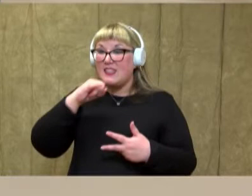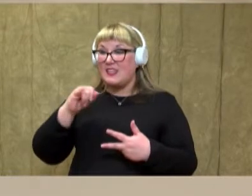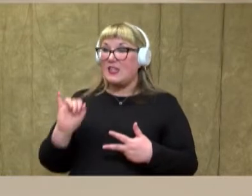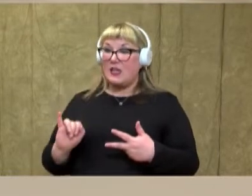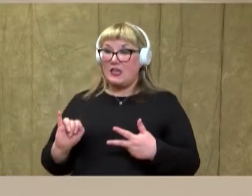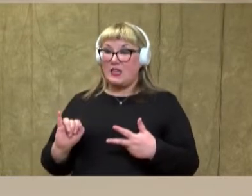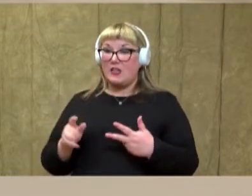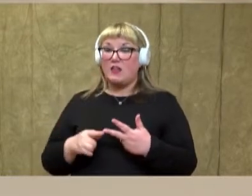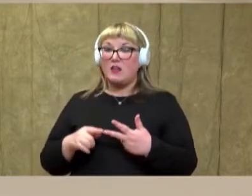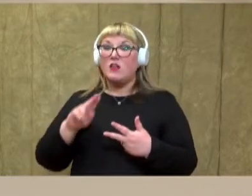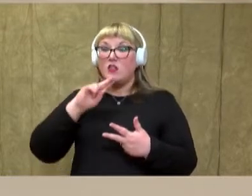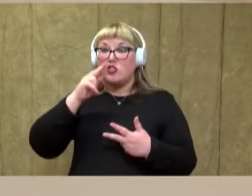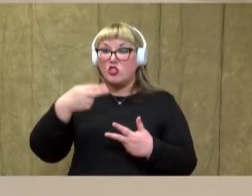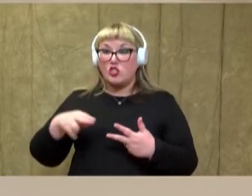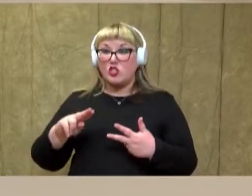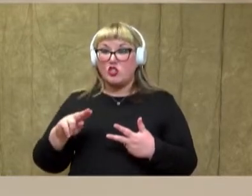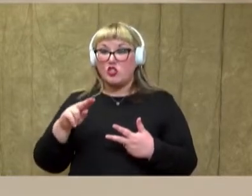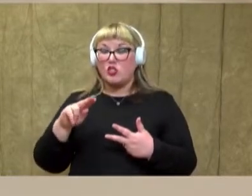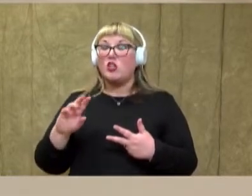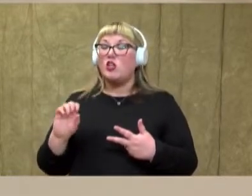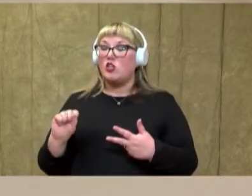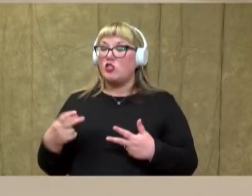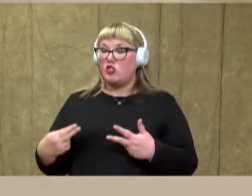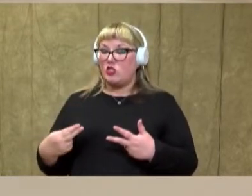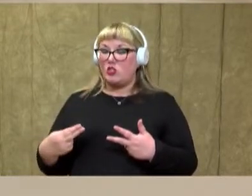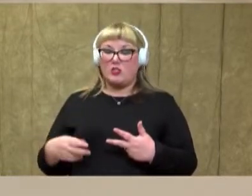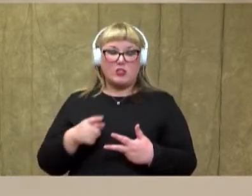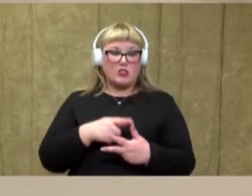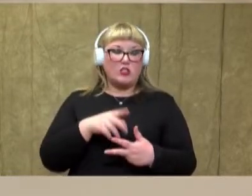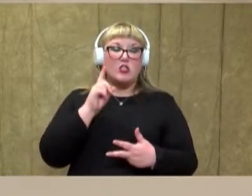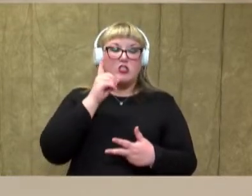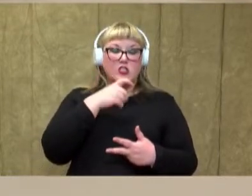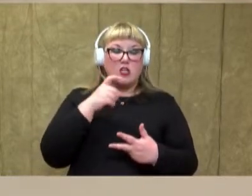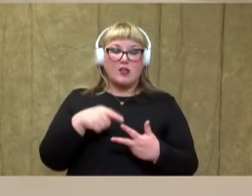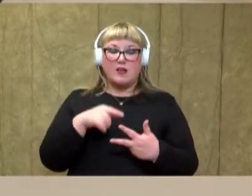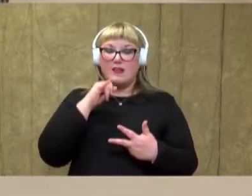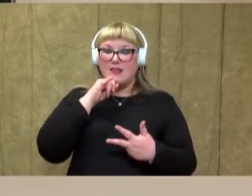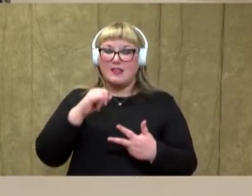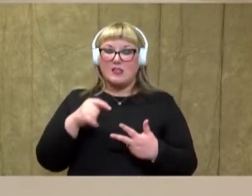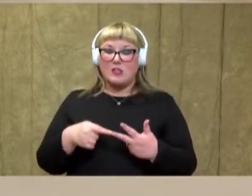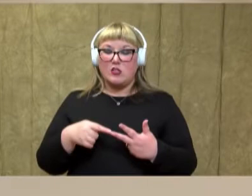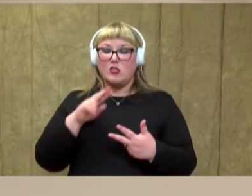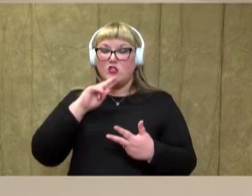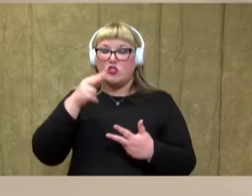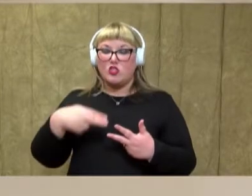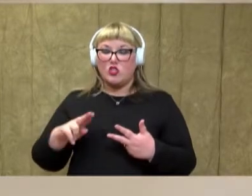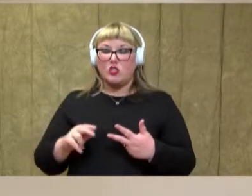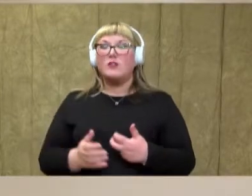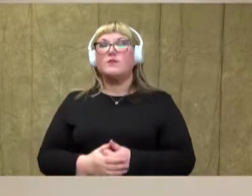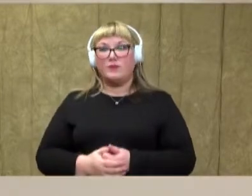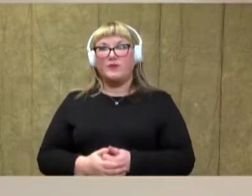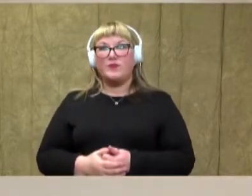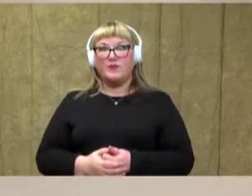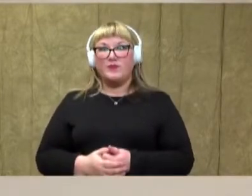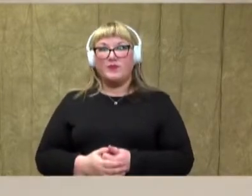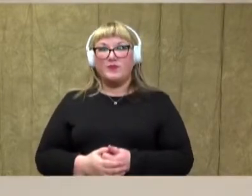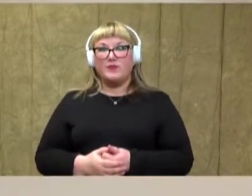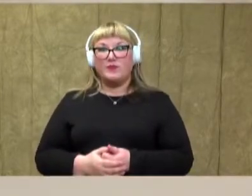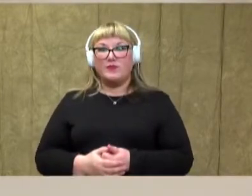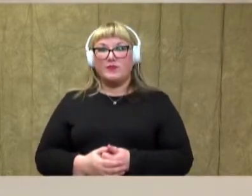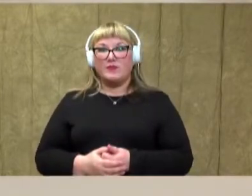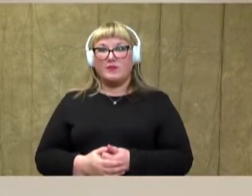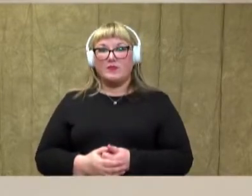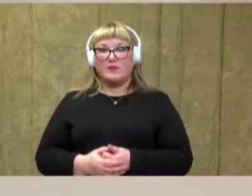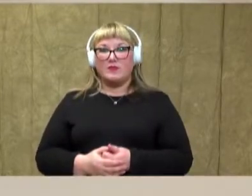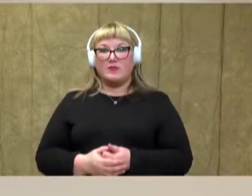dish. You all try it with me, let's go. D, I, sh, dish. All right, once again, let's start.